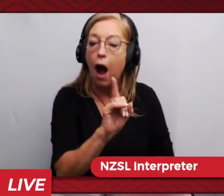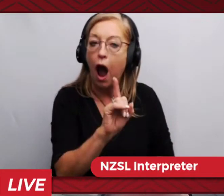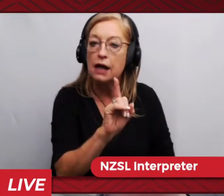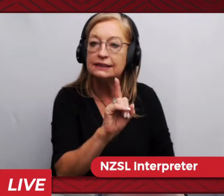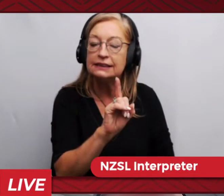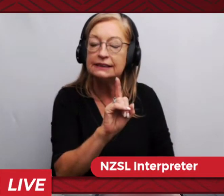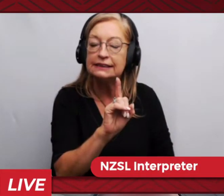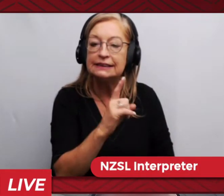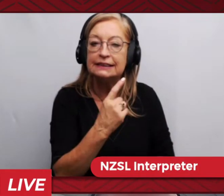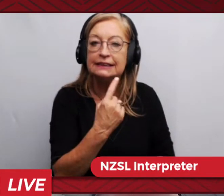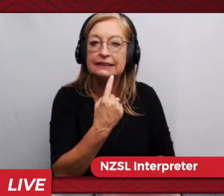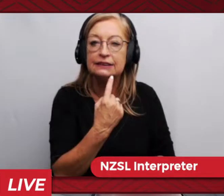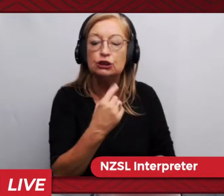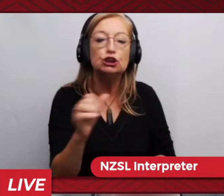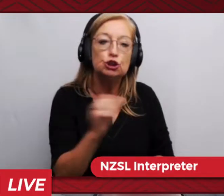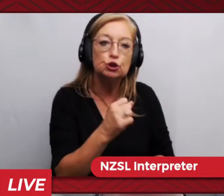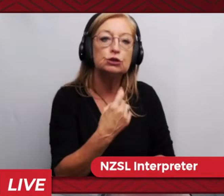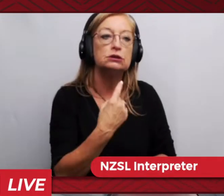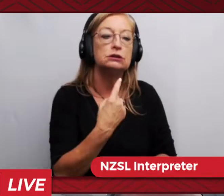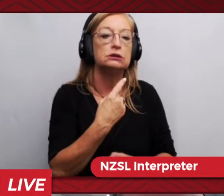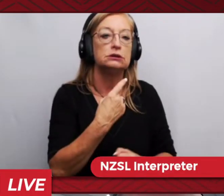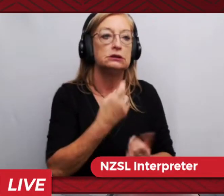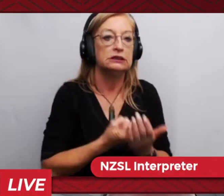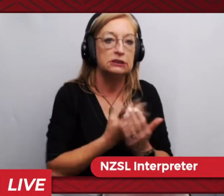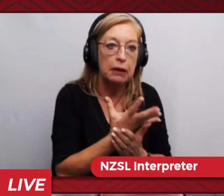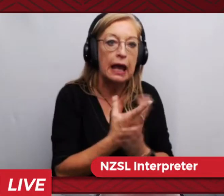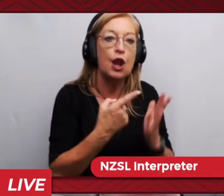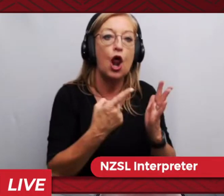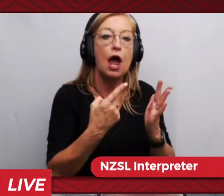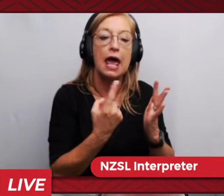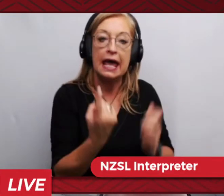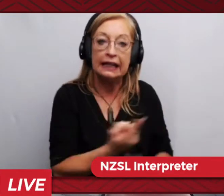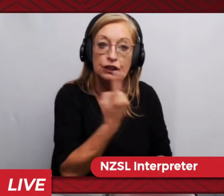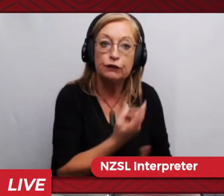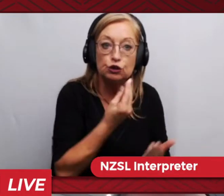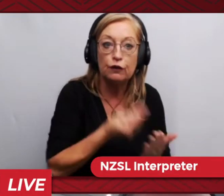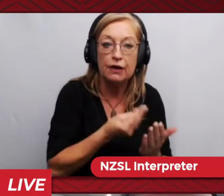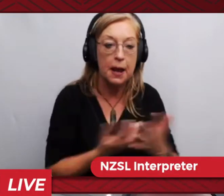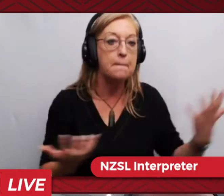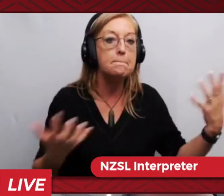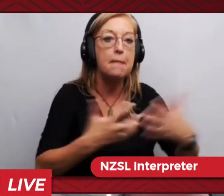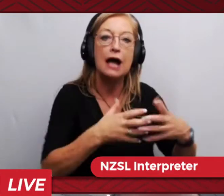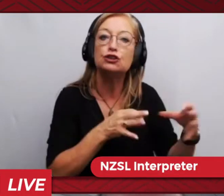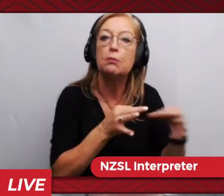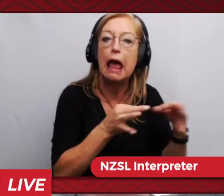be spending our IF in ways that meet our plan, how will this be worked out?